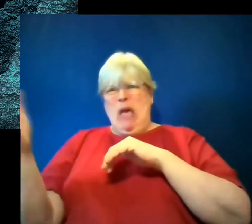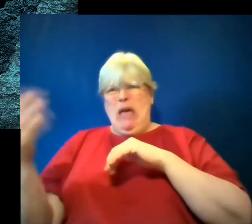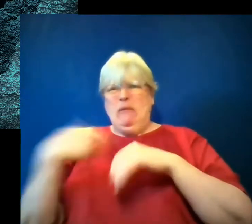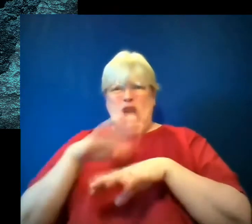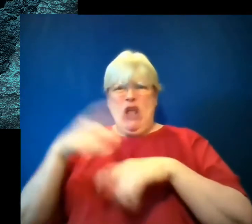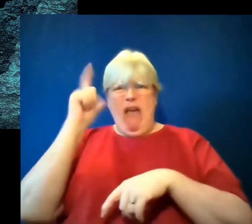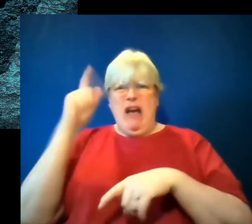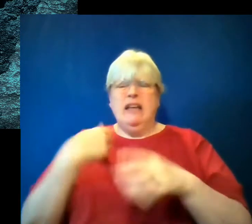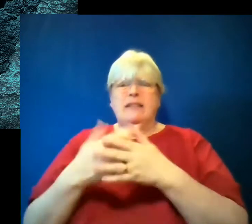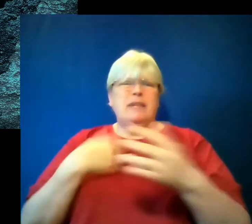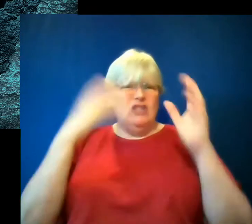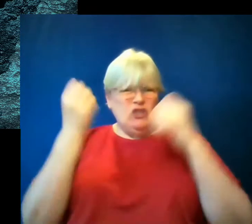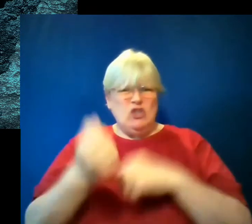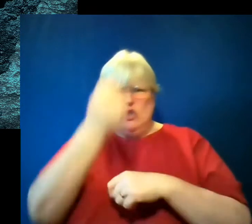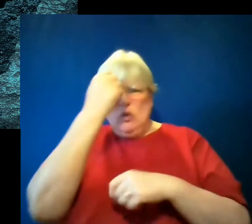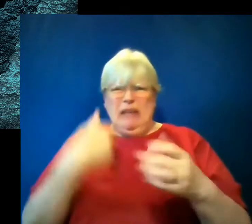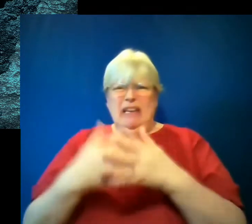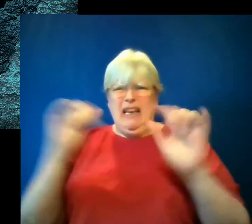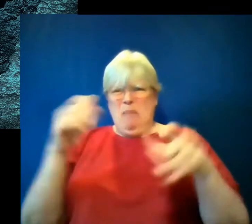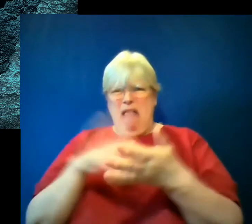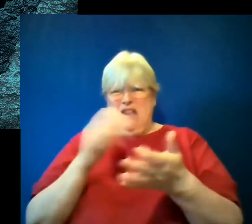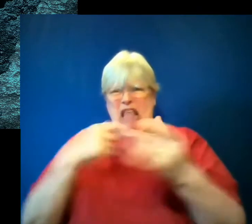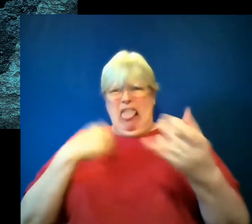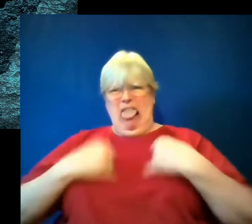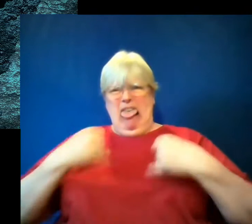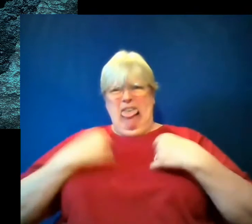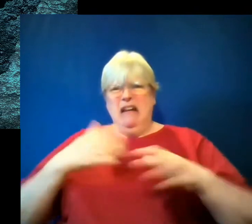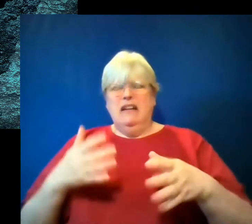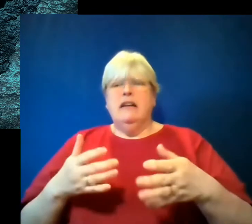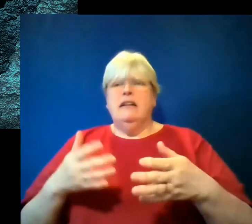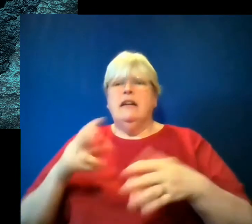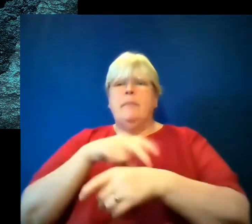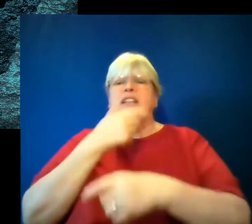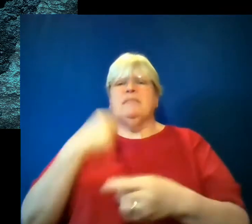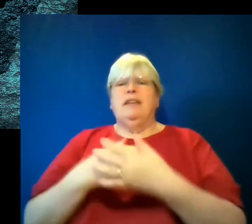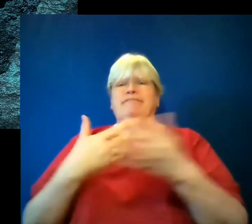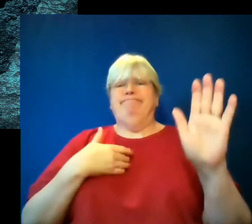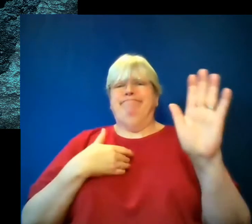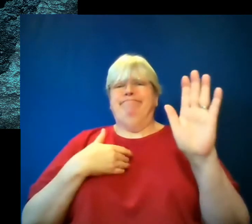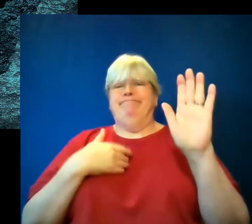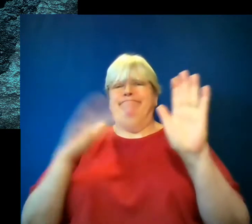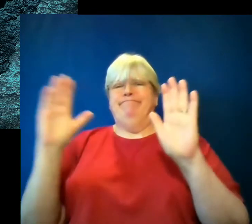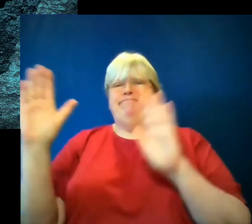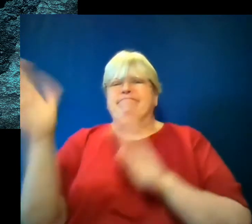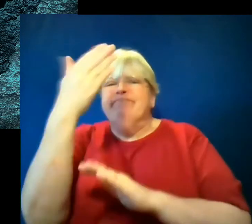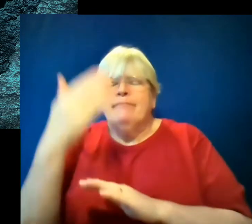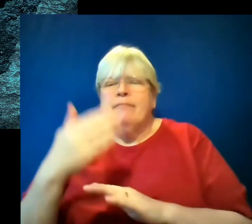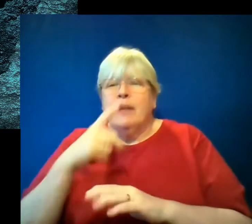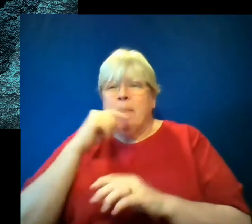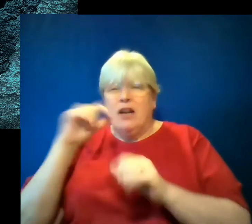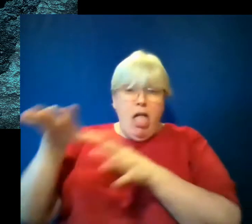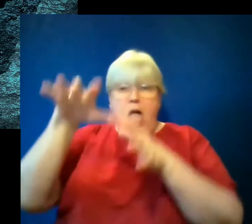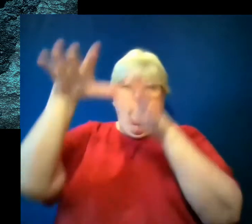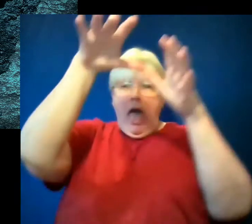that's magpies." "I don't care, it's filthy, they carry diseases." The policeman behind the desk took a great swipe at it, and the bird took off.